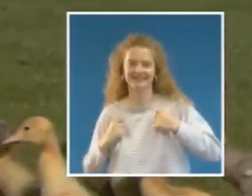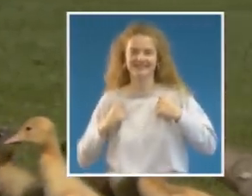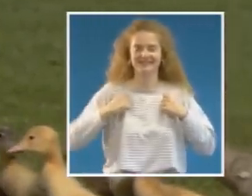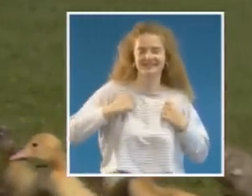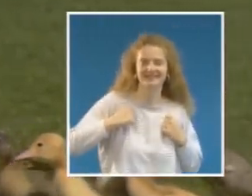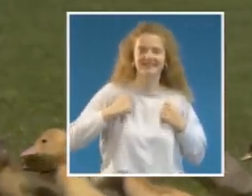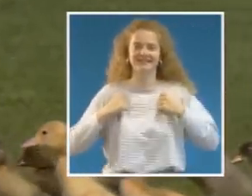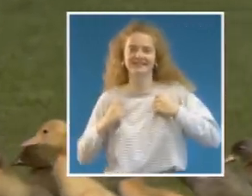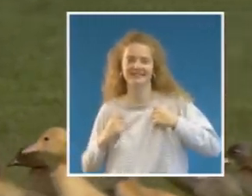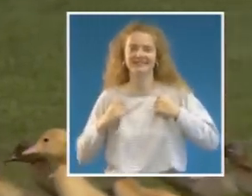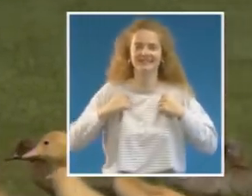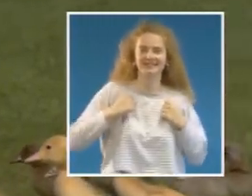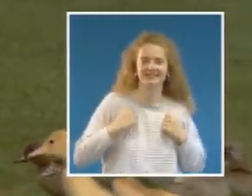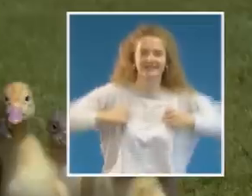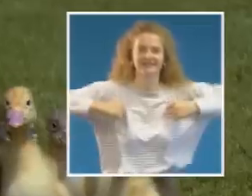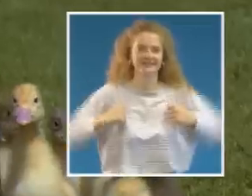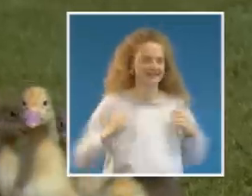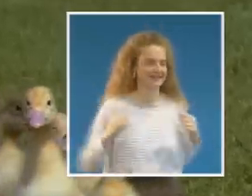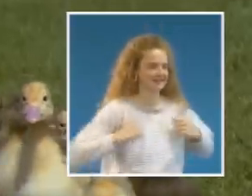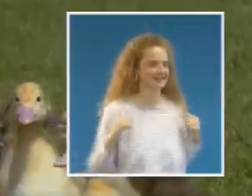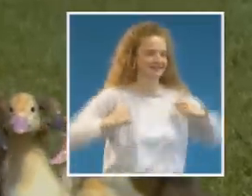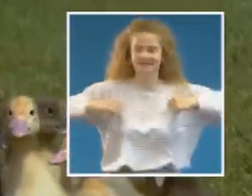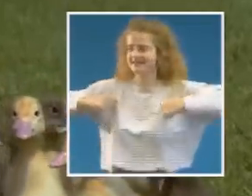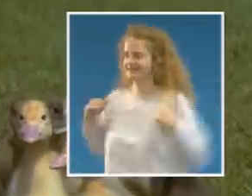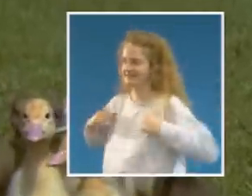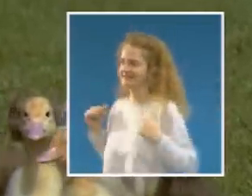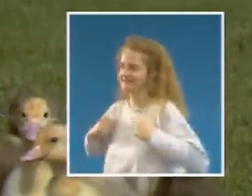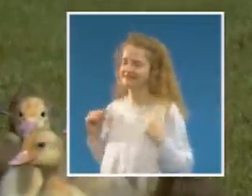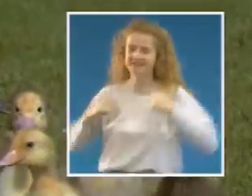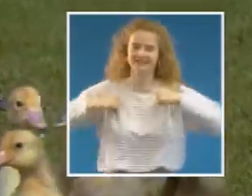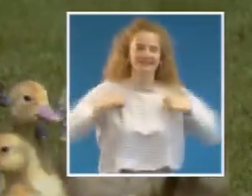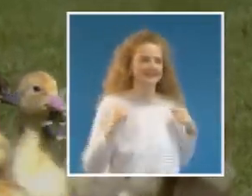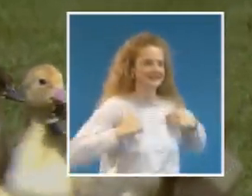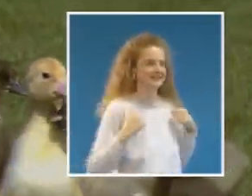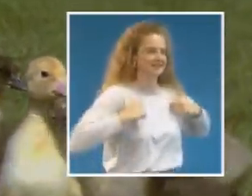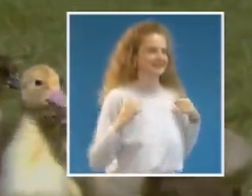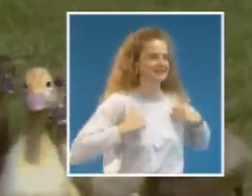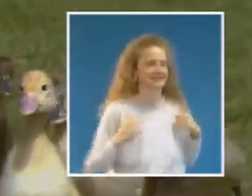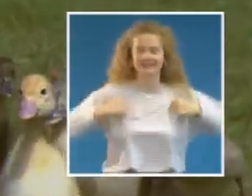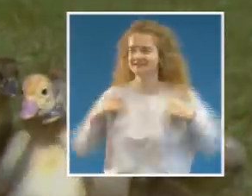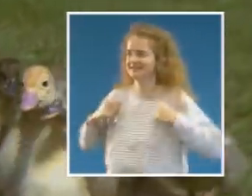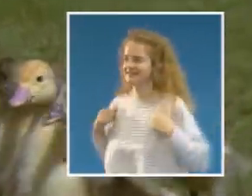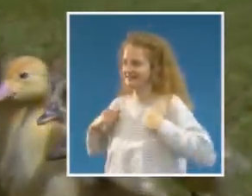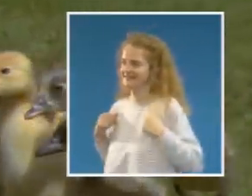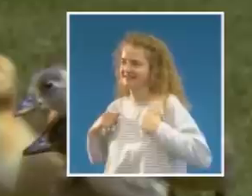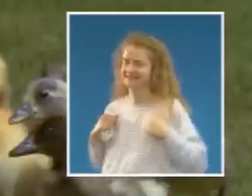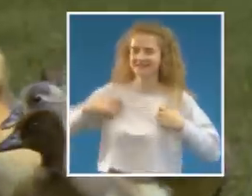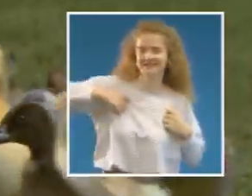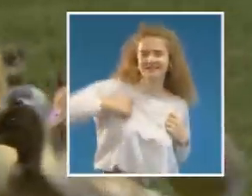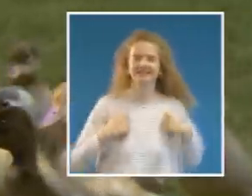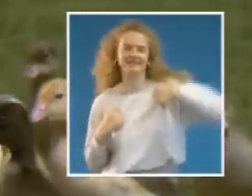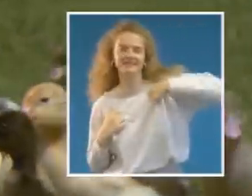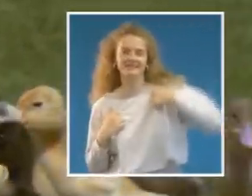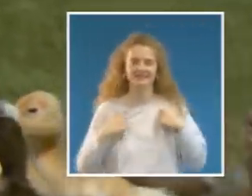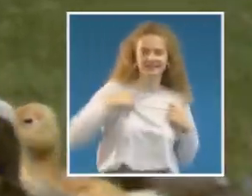ducks, E-I-E-I-O. With a quack quack here and a quack quack there. Here a quack, there a quack, everywhere a quack